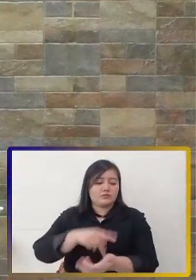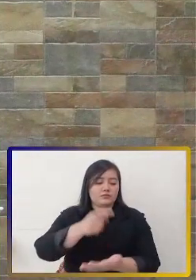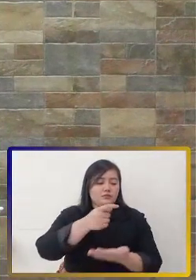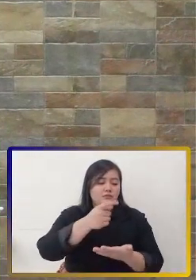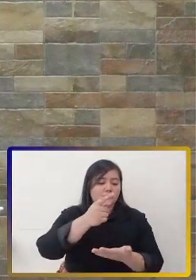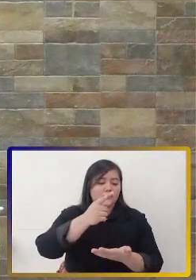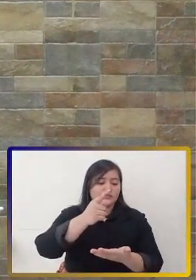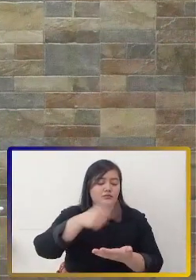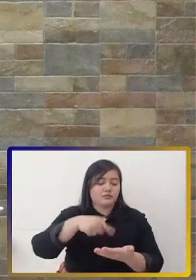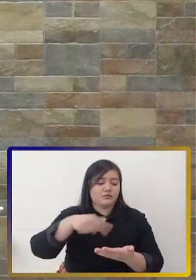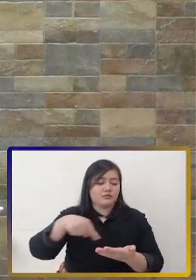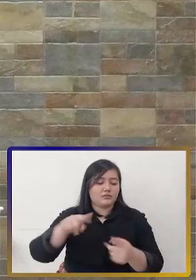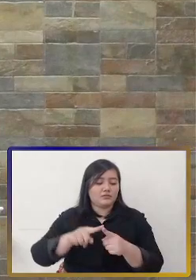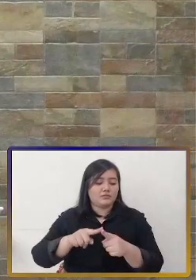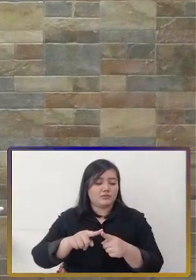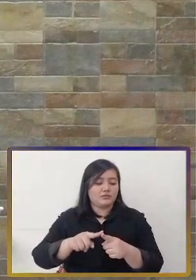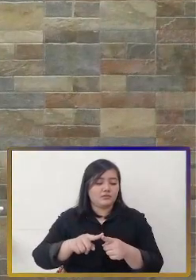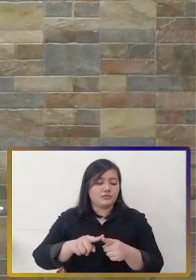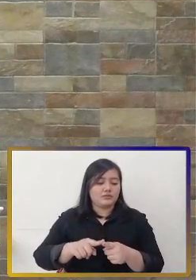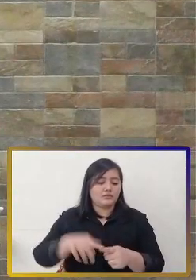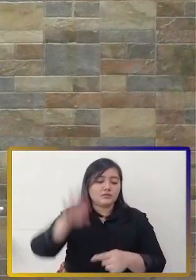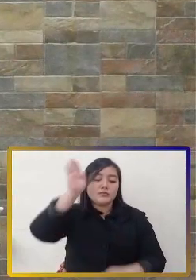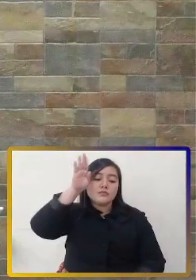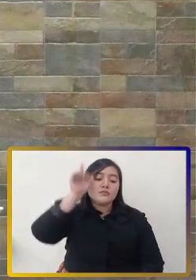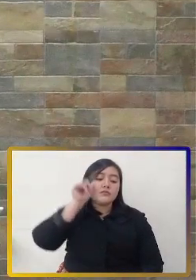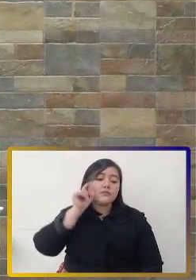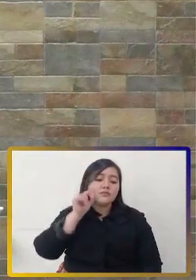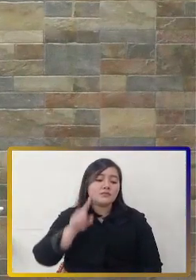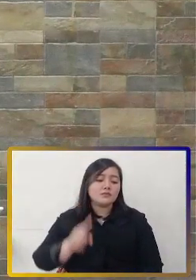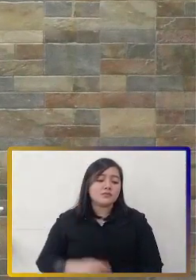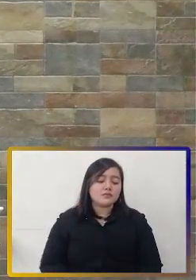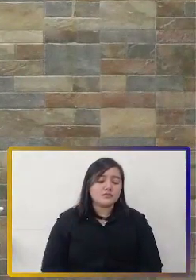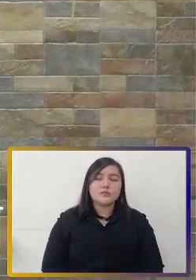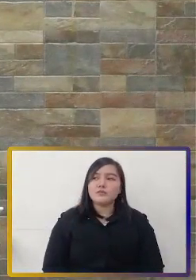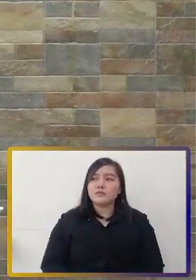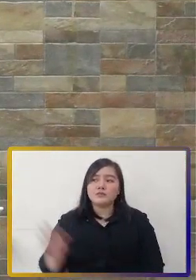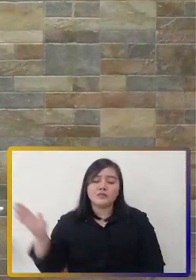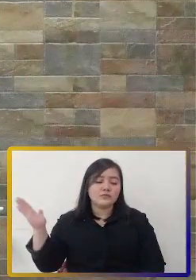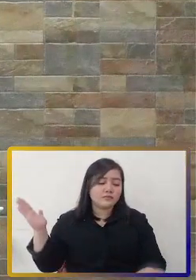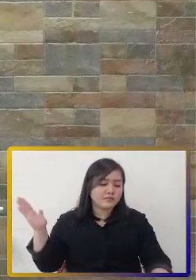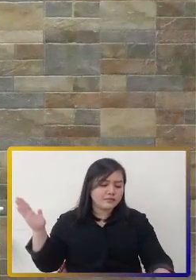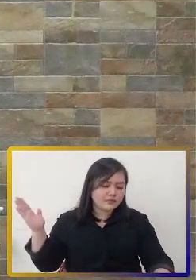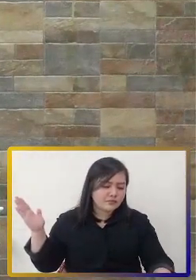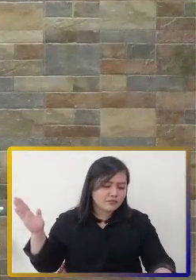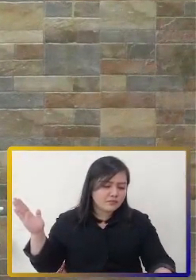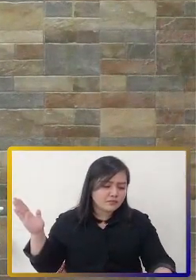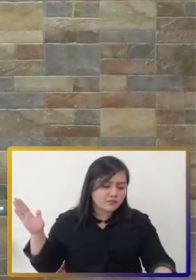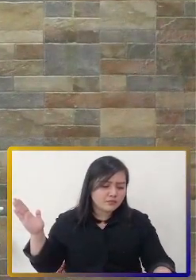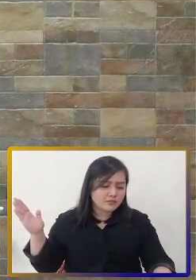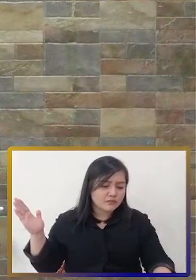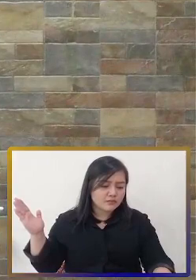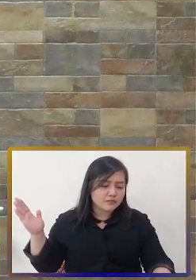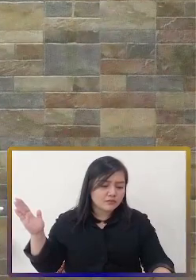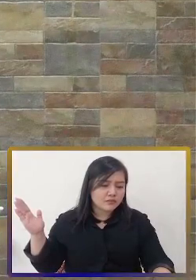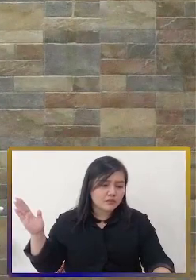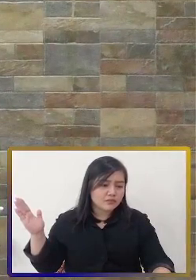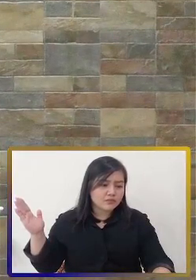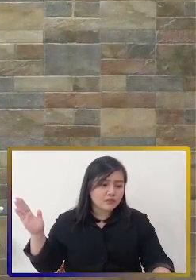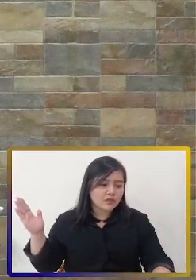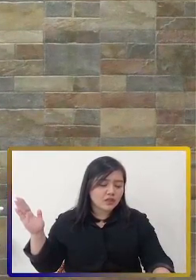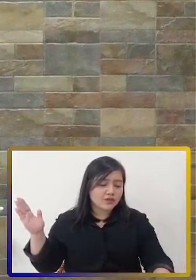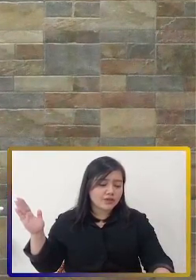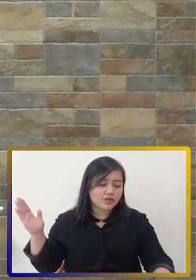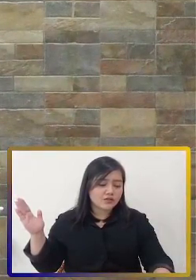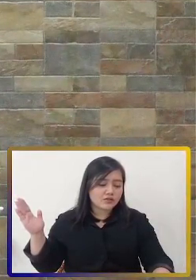therefore, my brethren, dearly beloved and longed for, my joy and crown. So stand fast in the Lord, my dearly